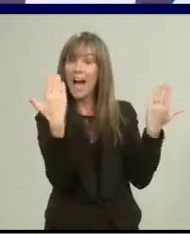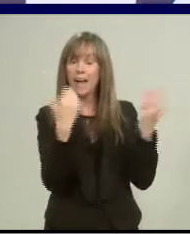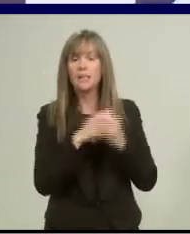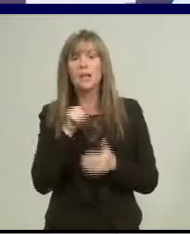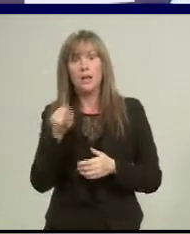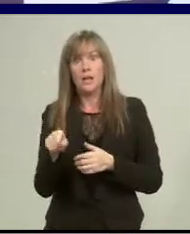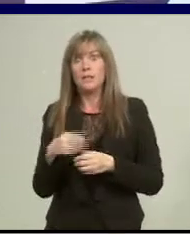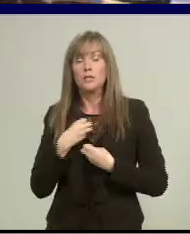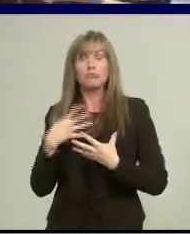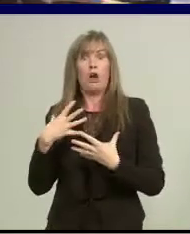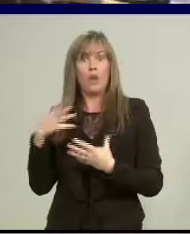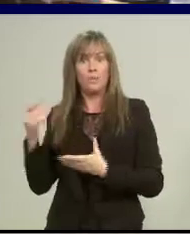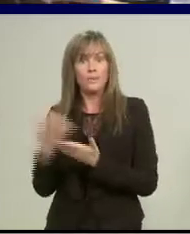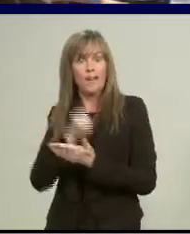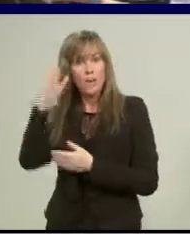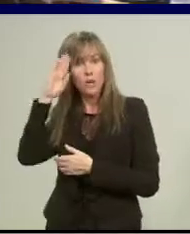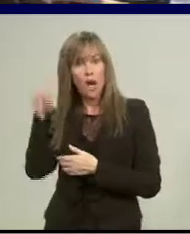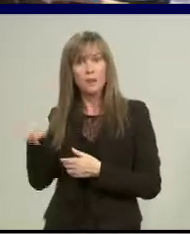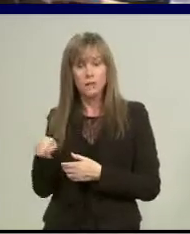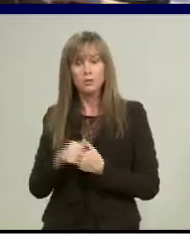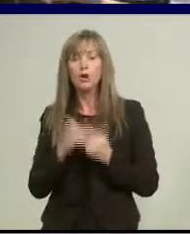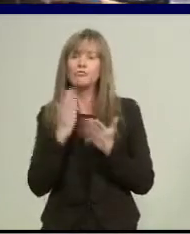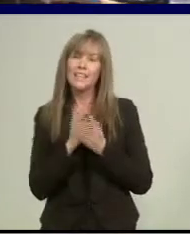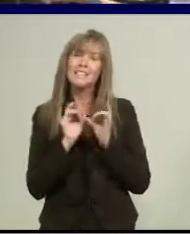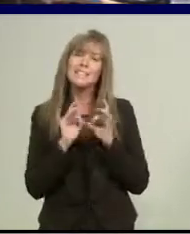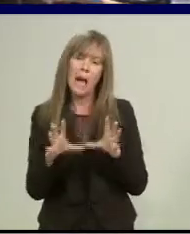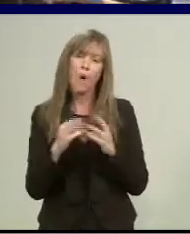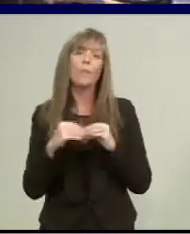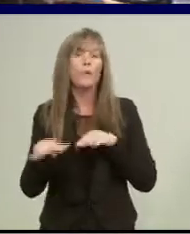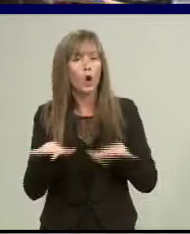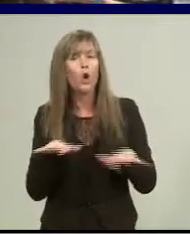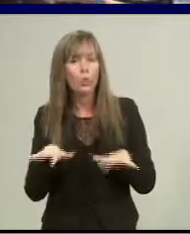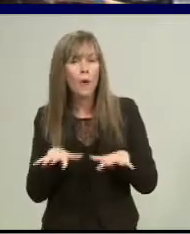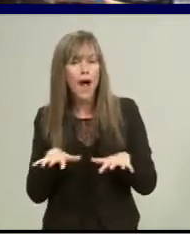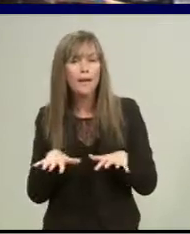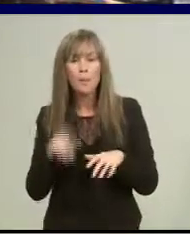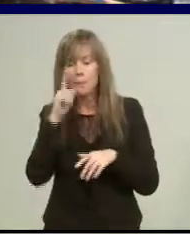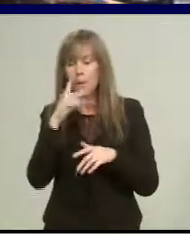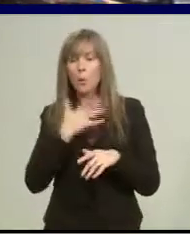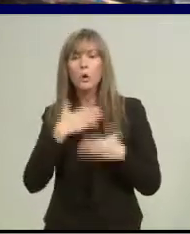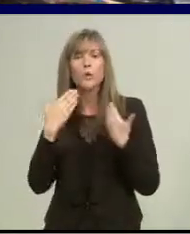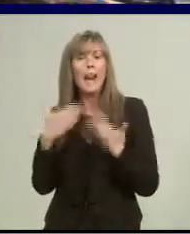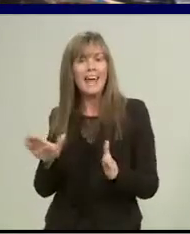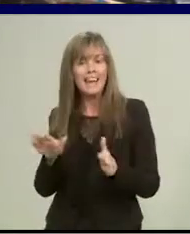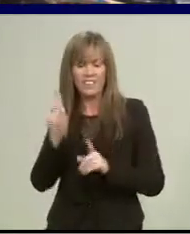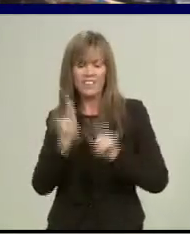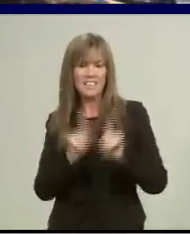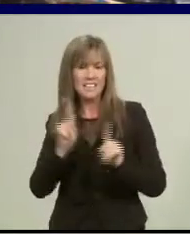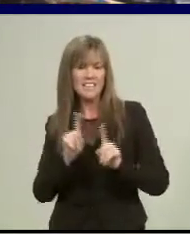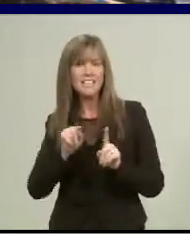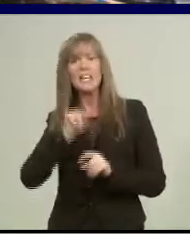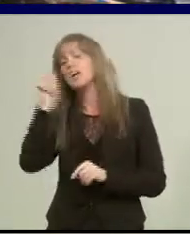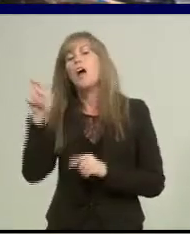has come as a surprise. It started with the earthquakes, obviously, people wanting to leave town initially, and then as